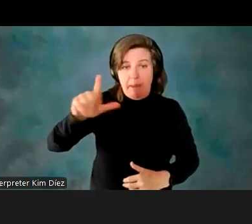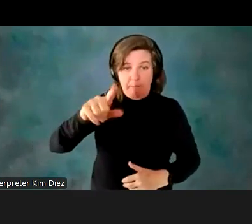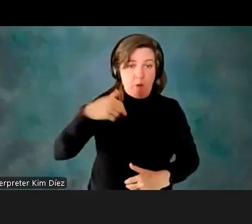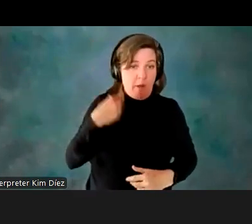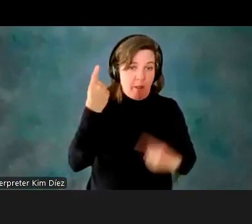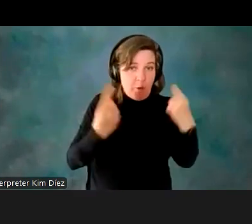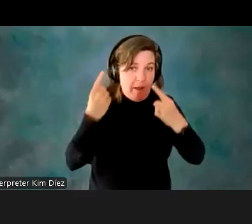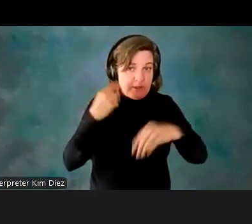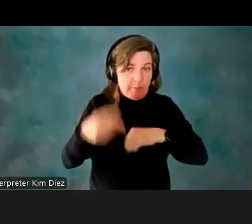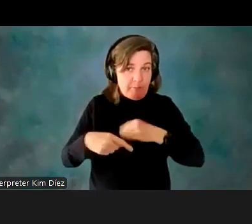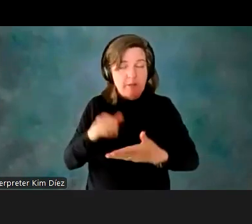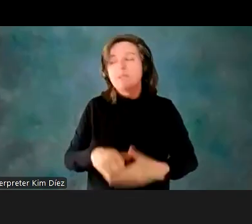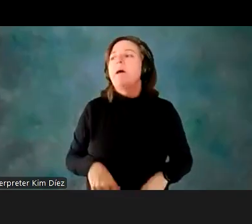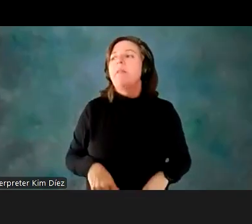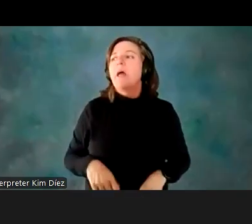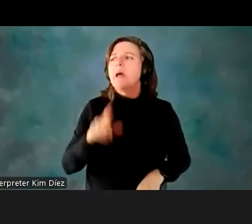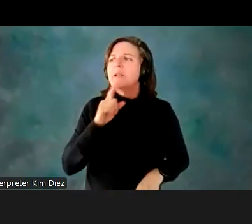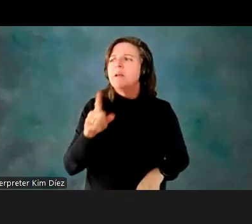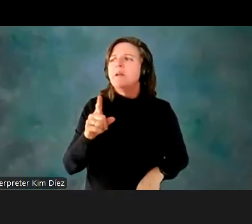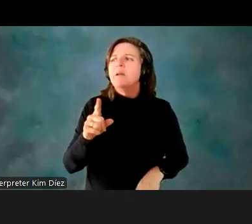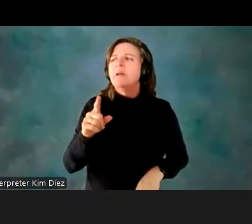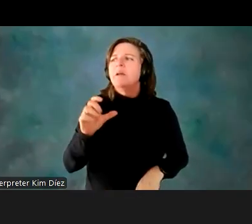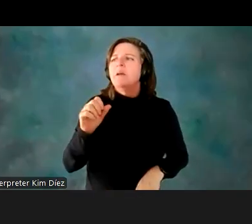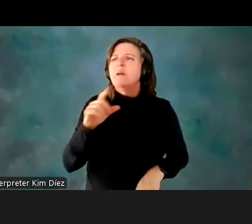too. Are there some